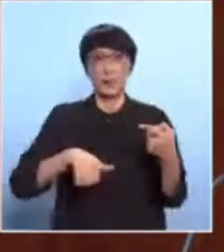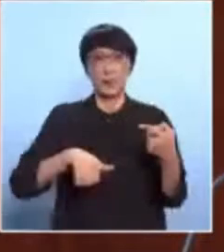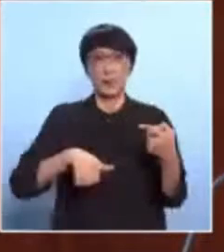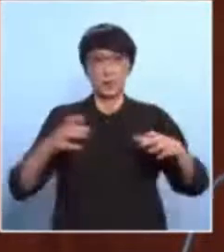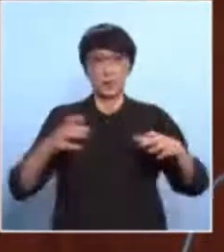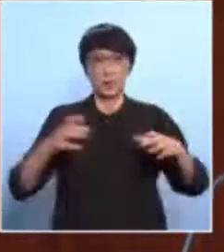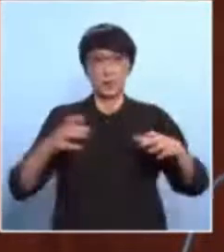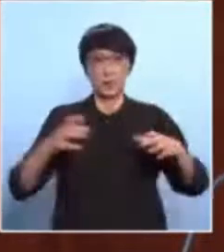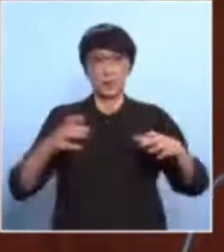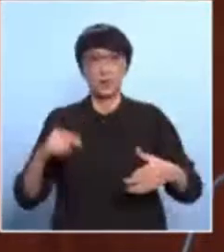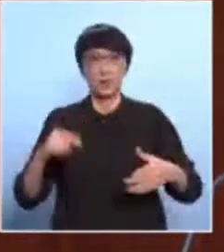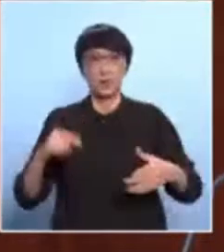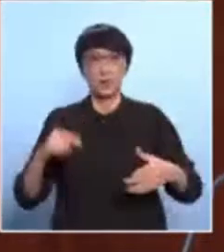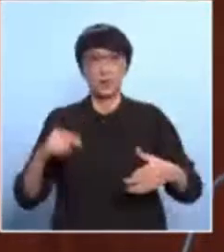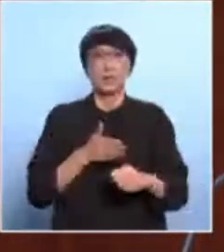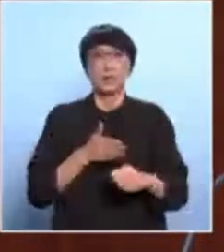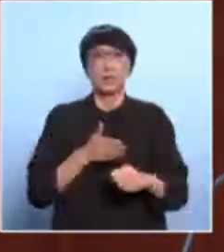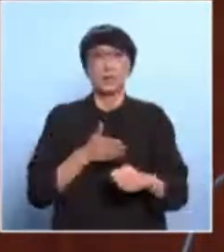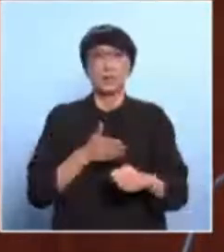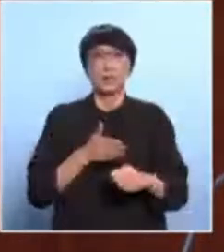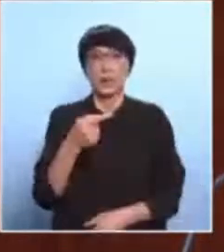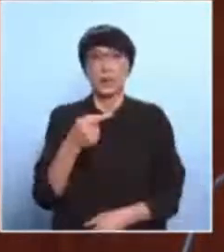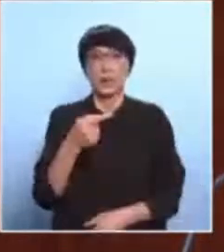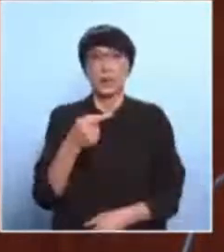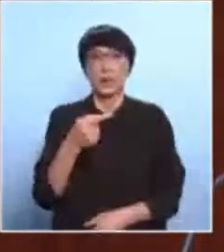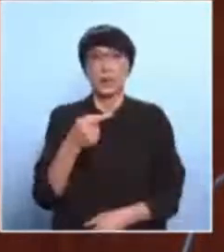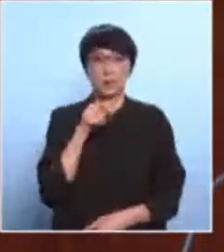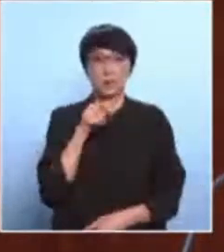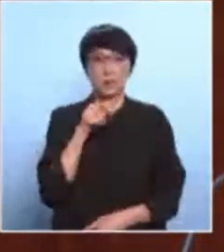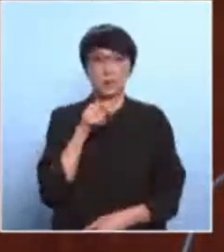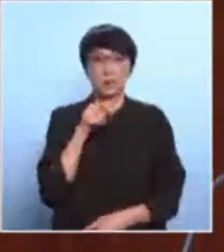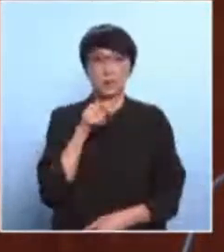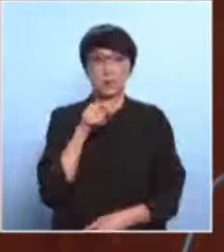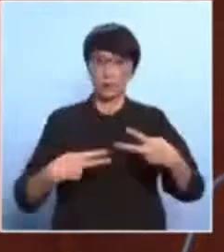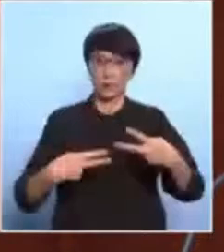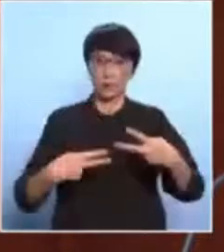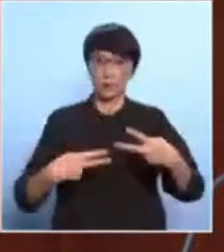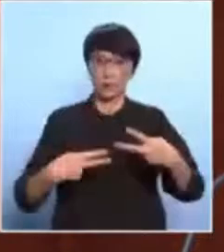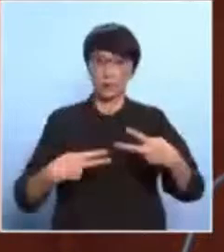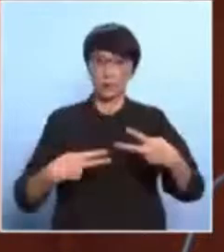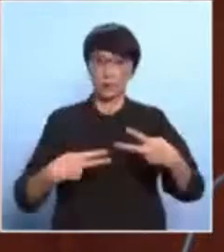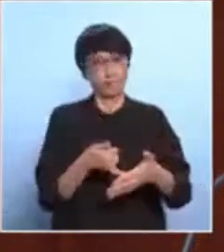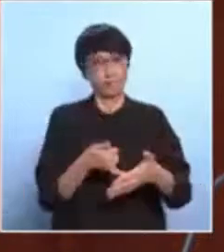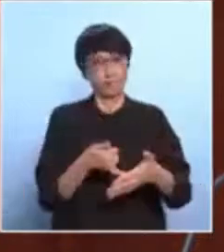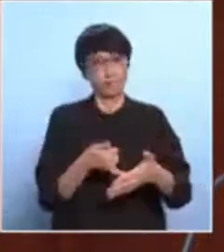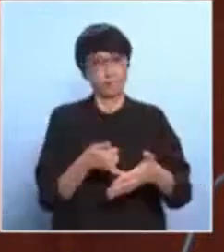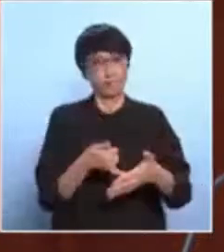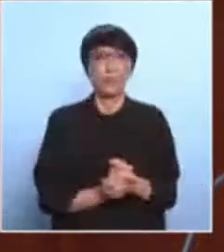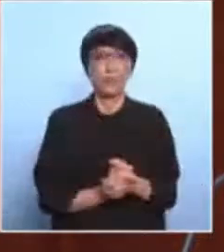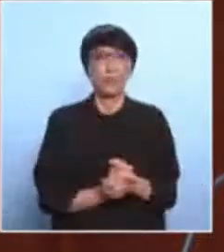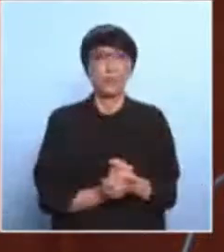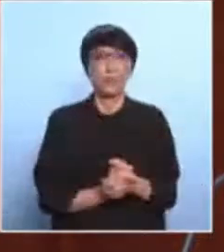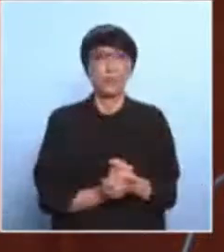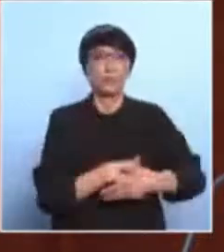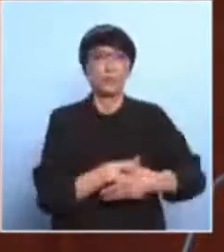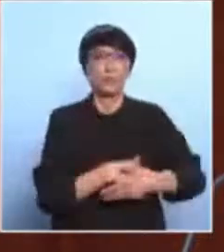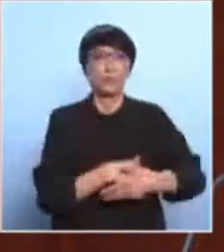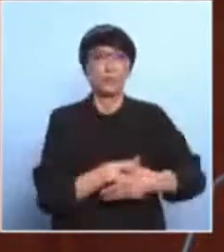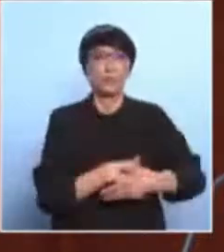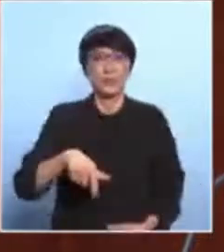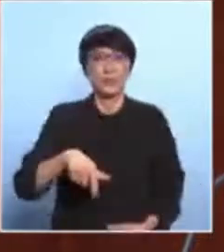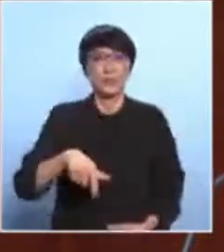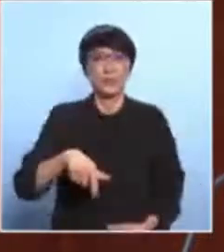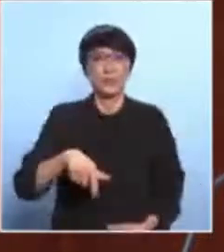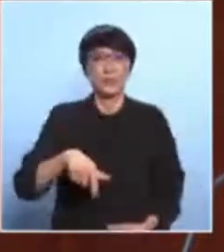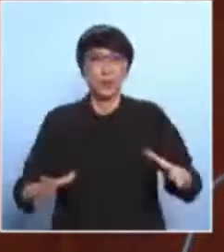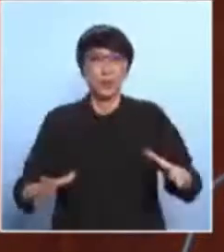greenbelt areas are subject to clear development constraints. Of the remaining 8,000 hectares,